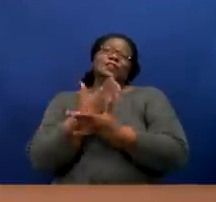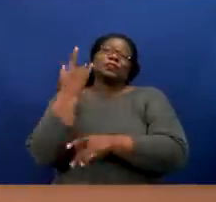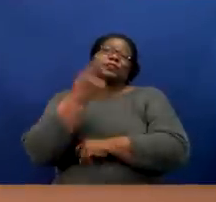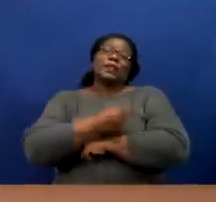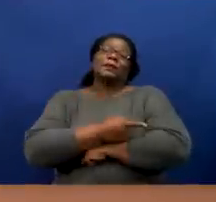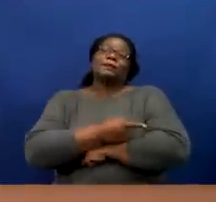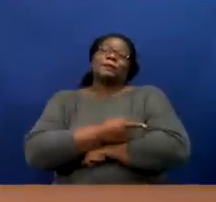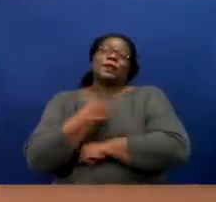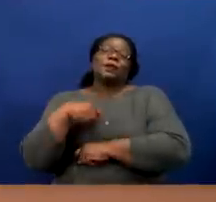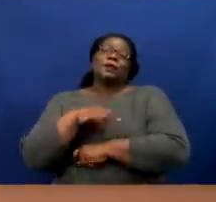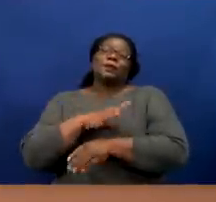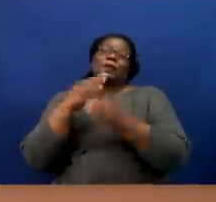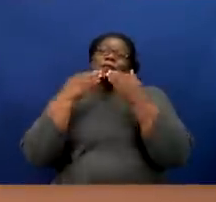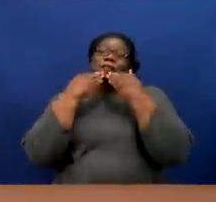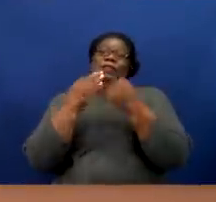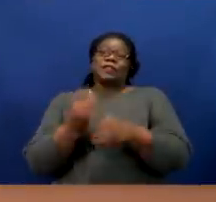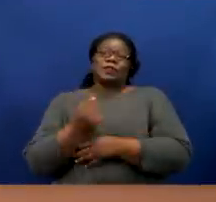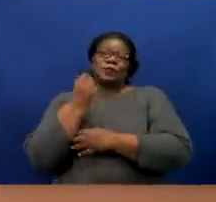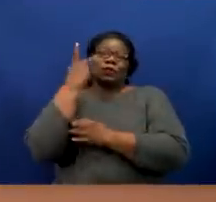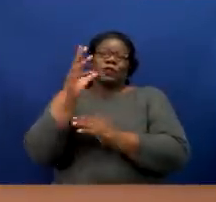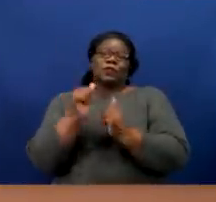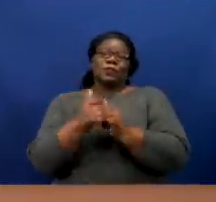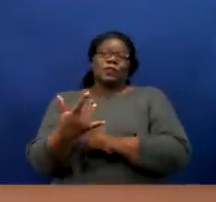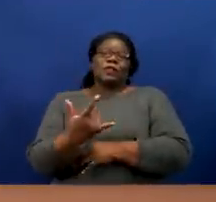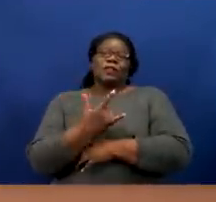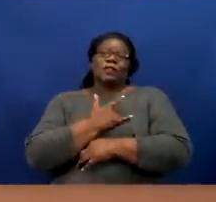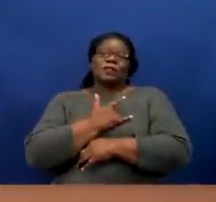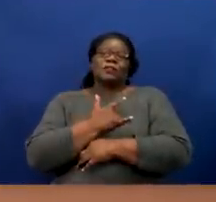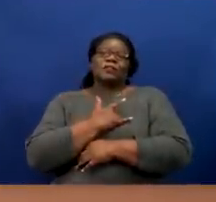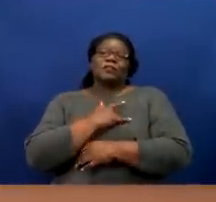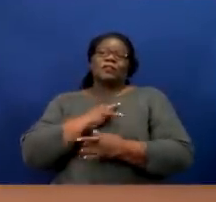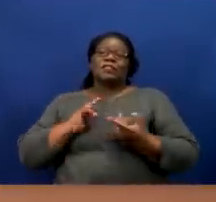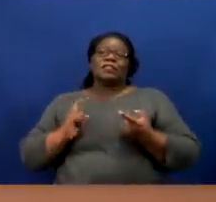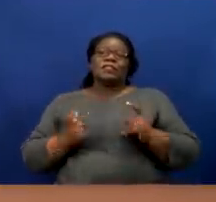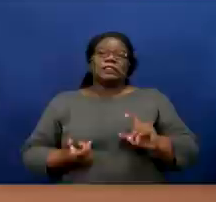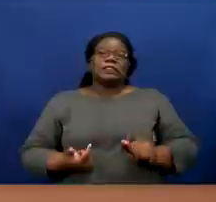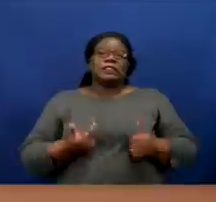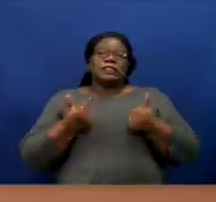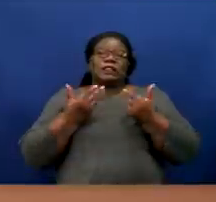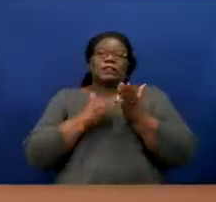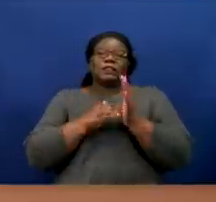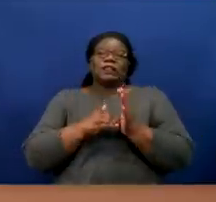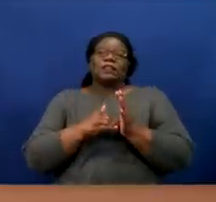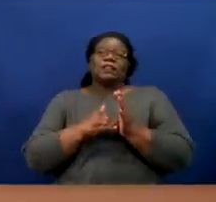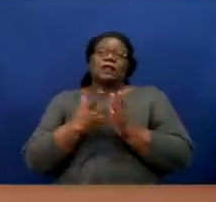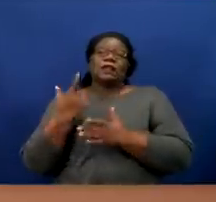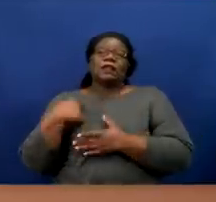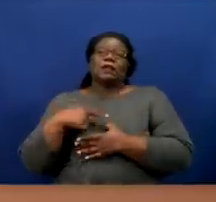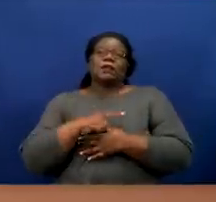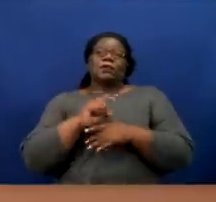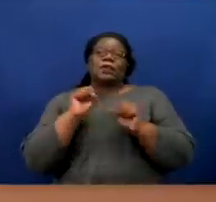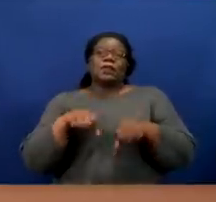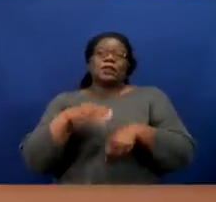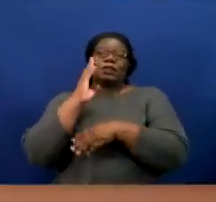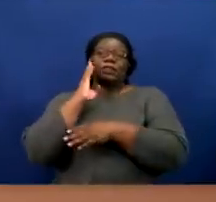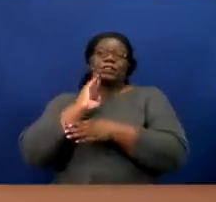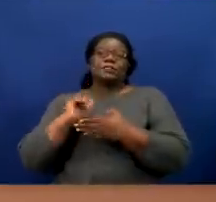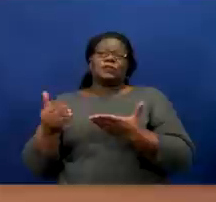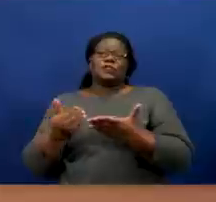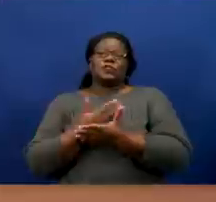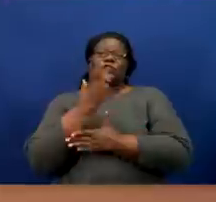that you woke us up with a breath of love this morning that turned into life again, and we were able to see brand